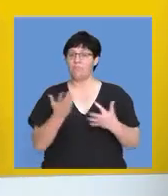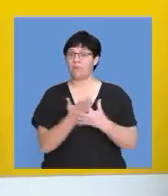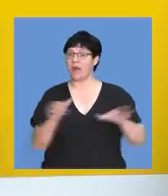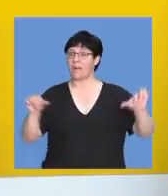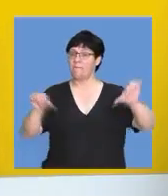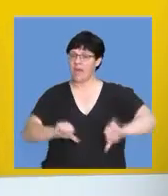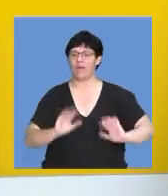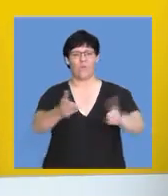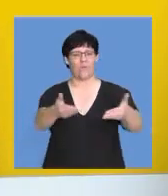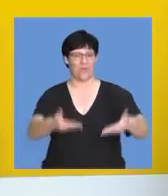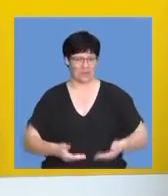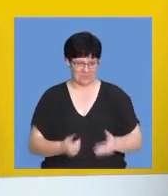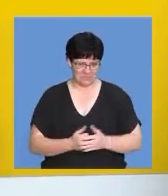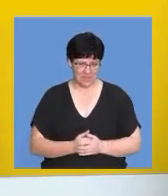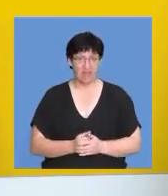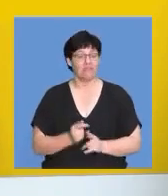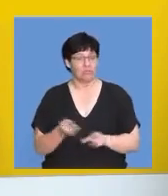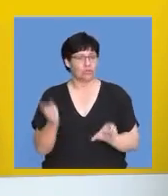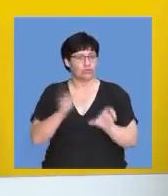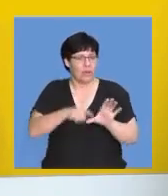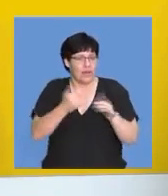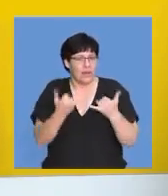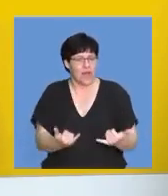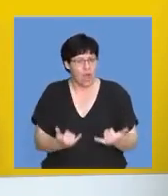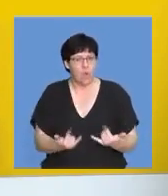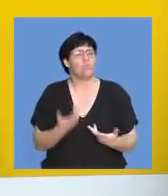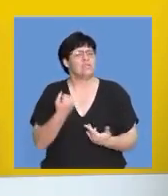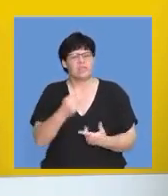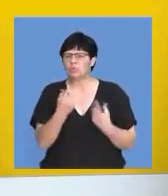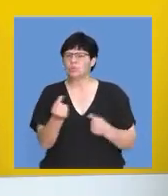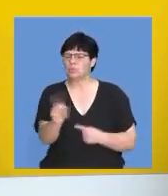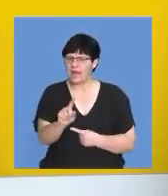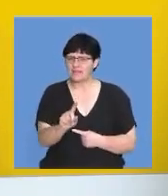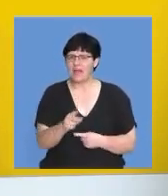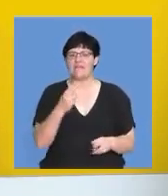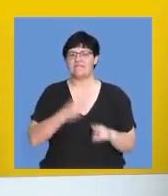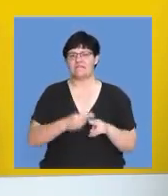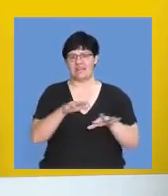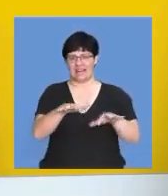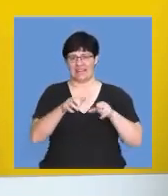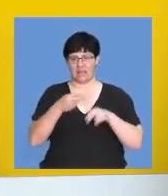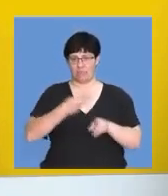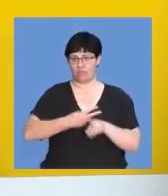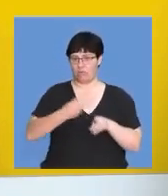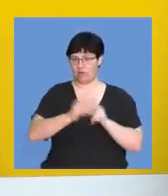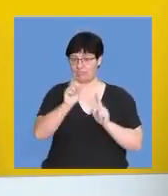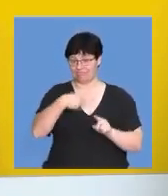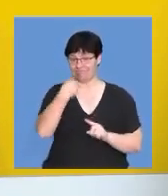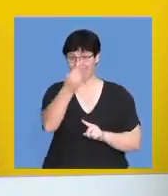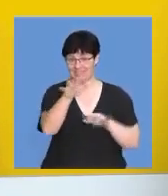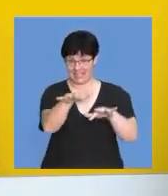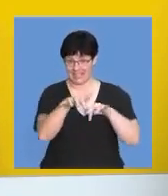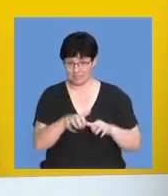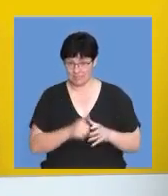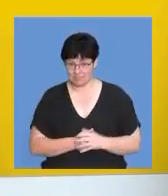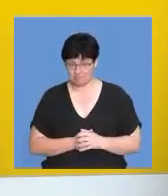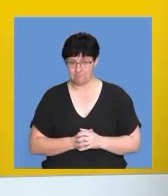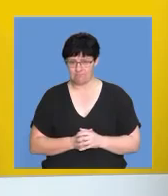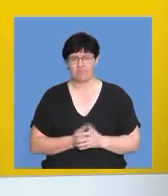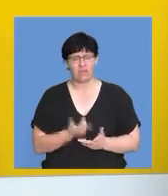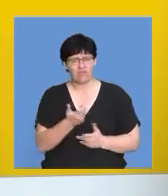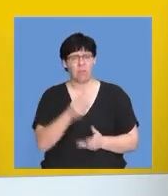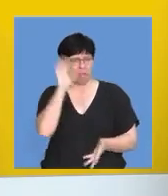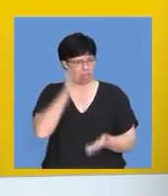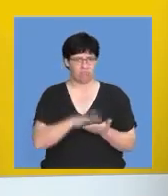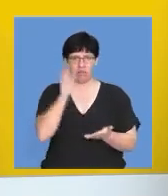Welcome back from the break, Matrix. If you've just joined us, we are still doing your final exam prep to help with the upcoming exams. If you're someone